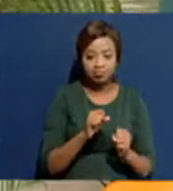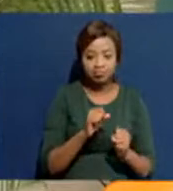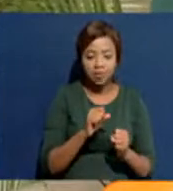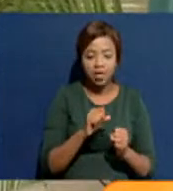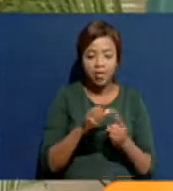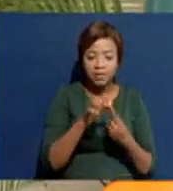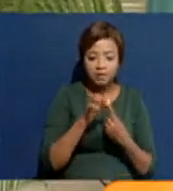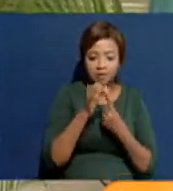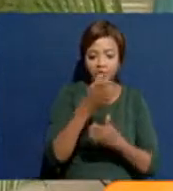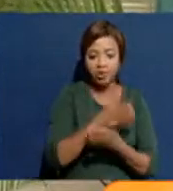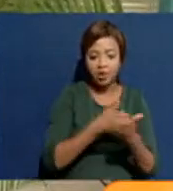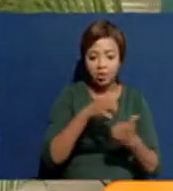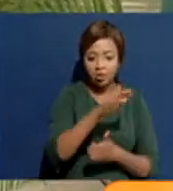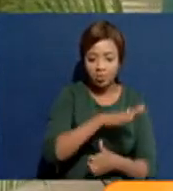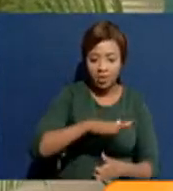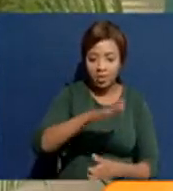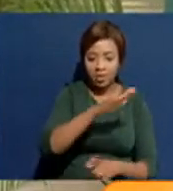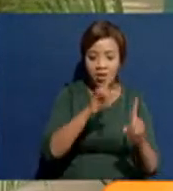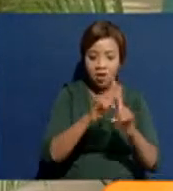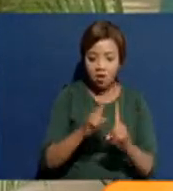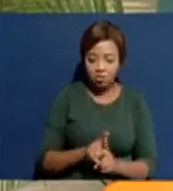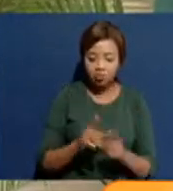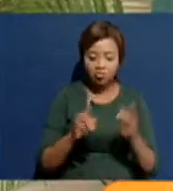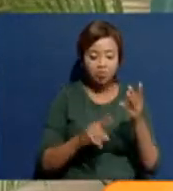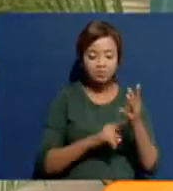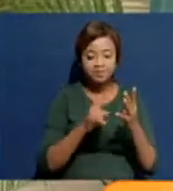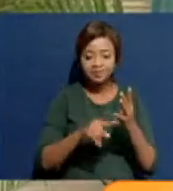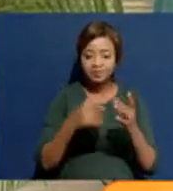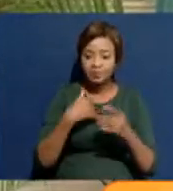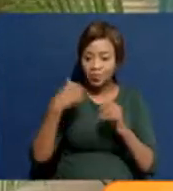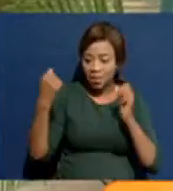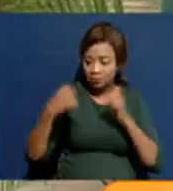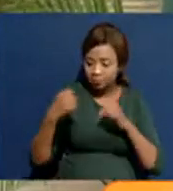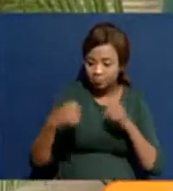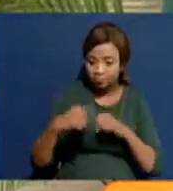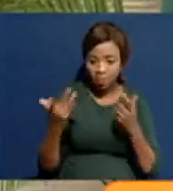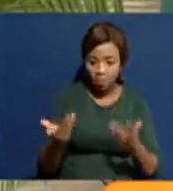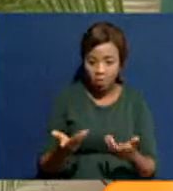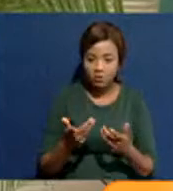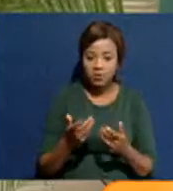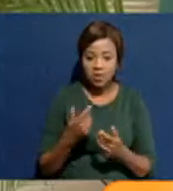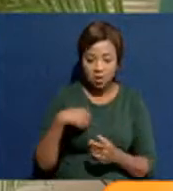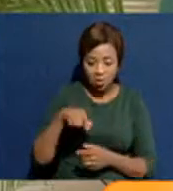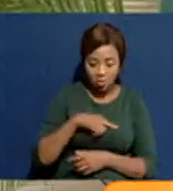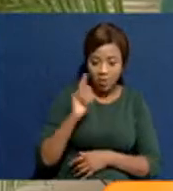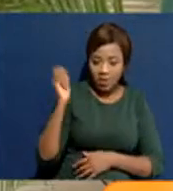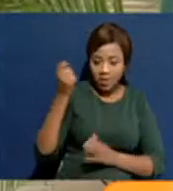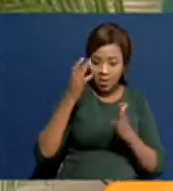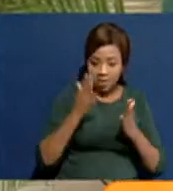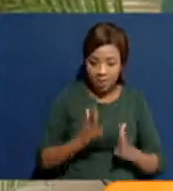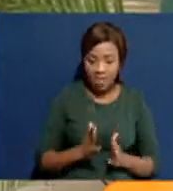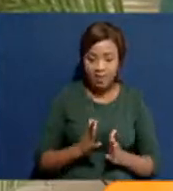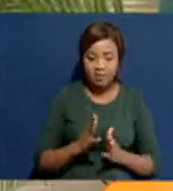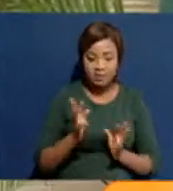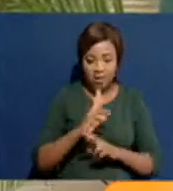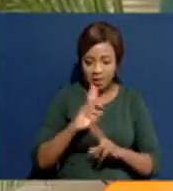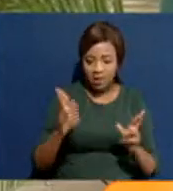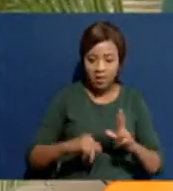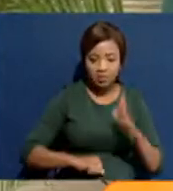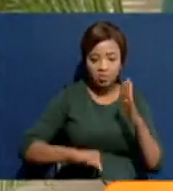economic zone. I also undertook that Kenya is going to facilitate investment